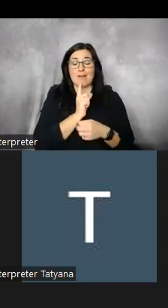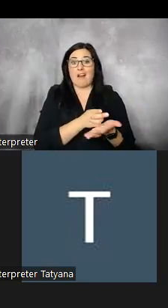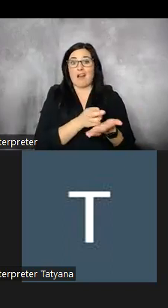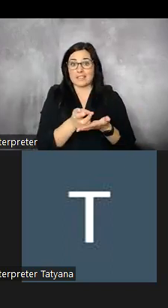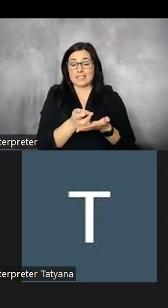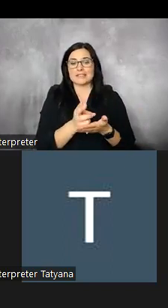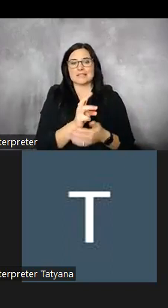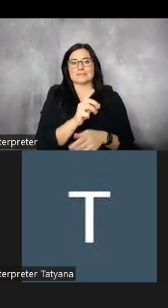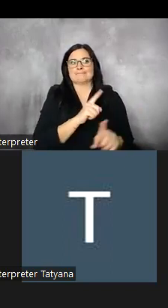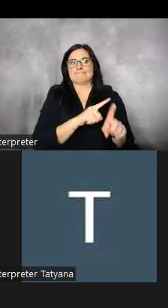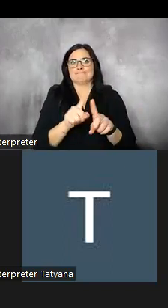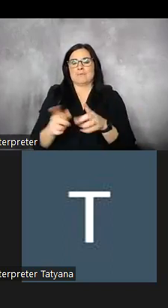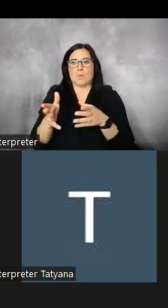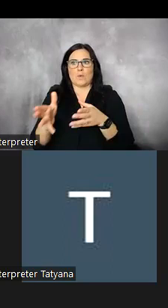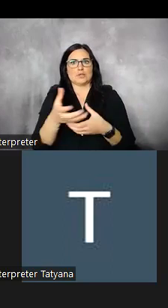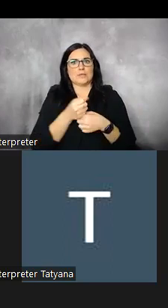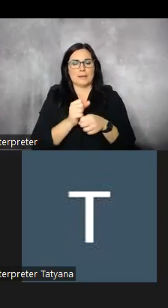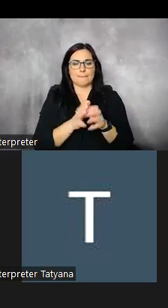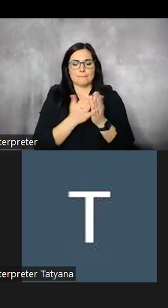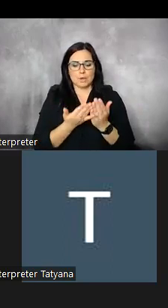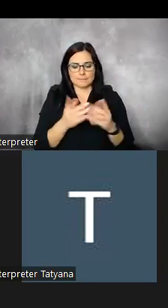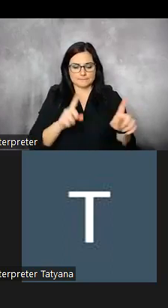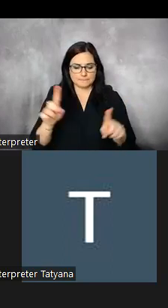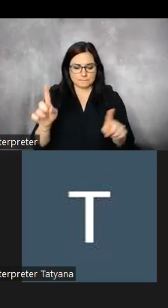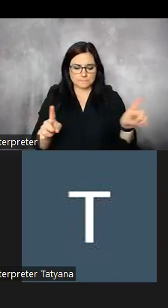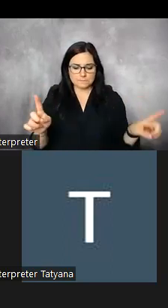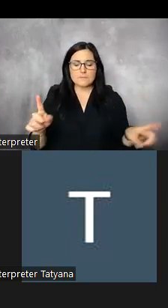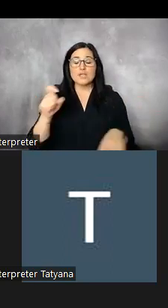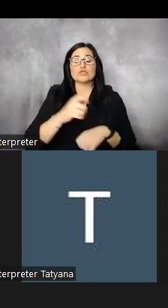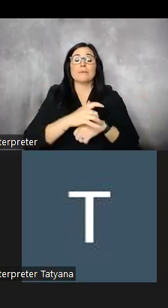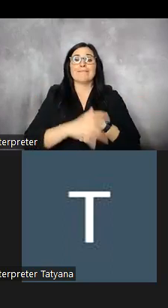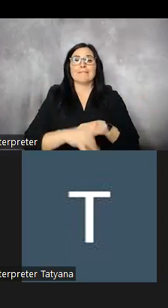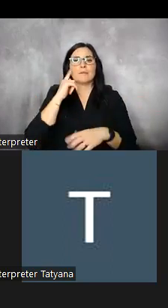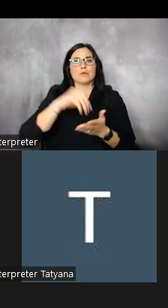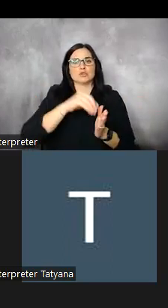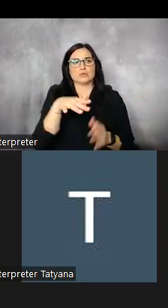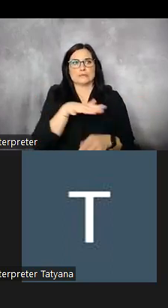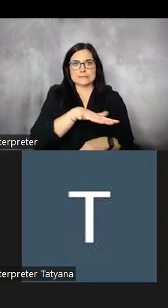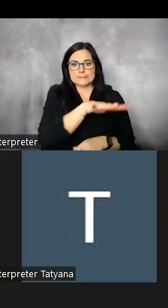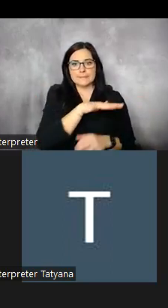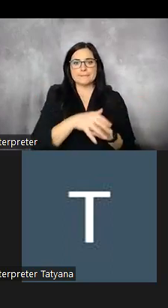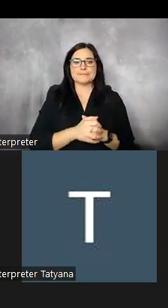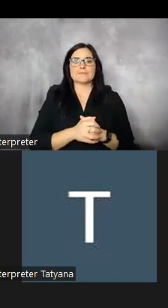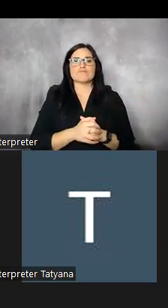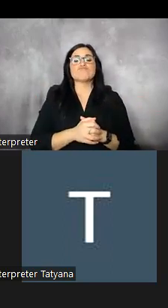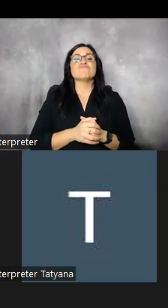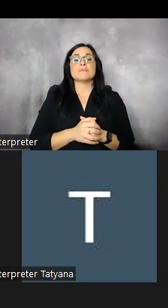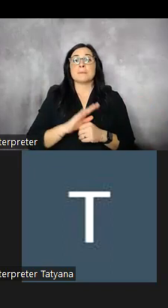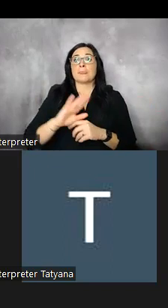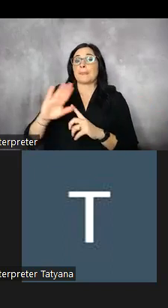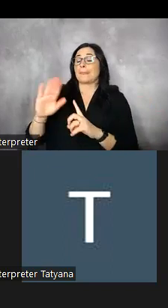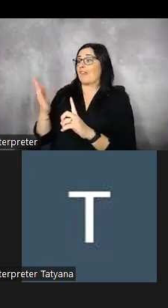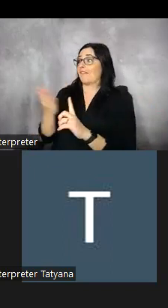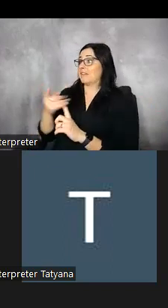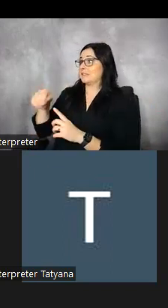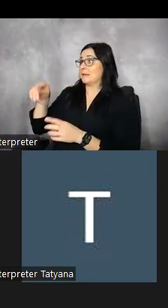modes for someone to get a book for any student, so they should be available for our students as well. Convincing the publishers of that sometimes is a little bit more